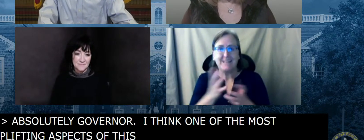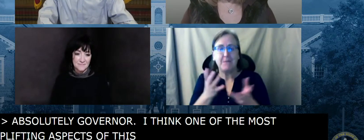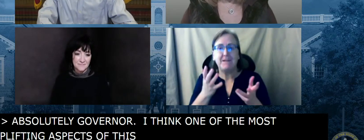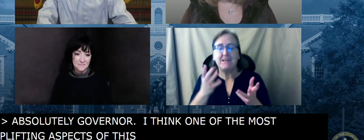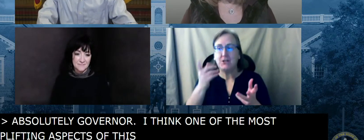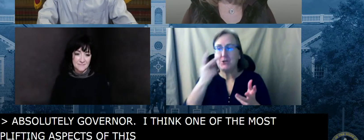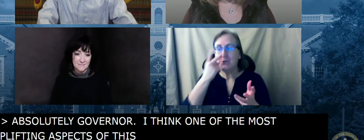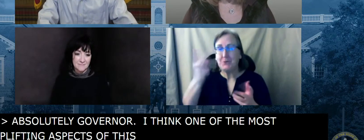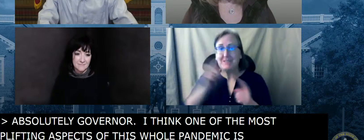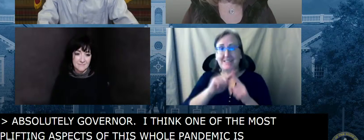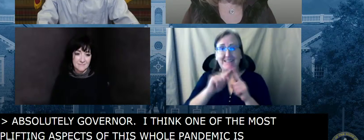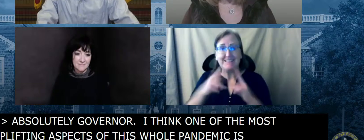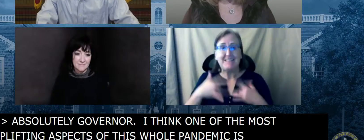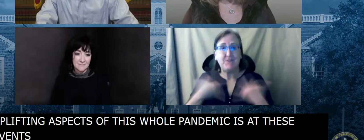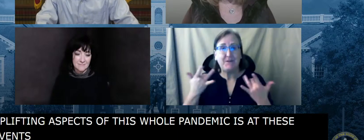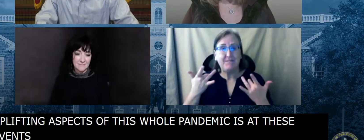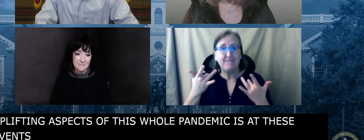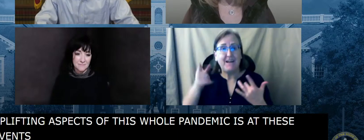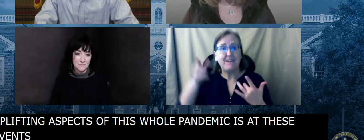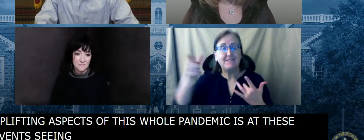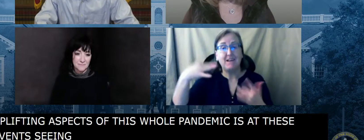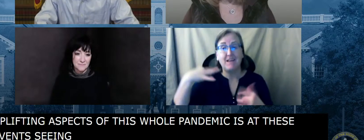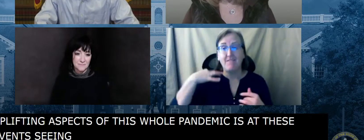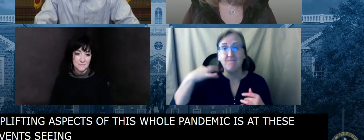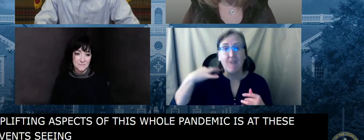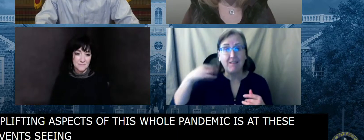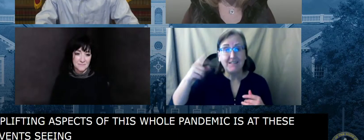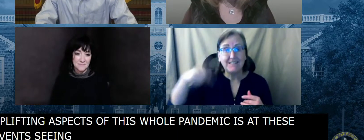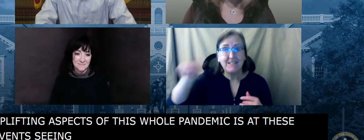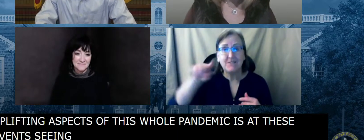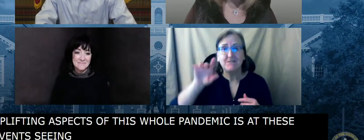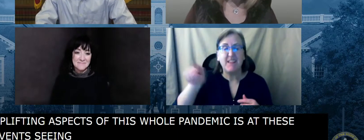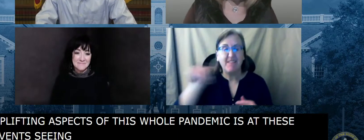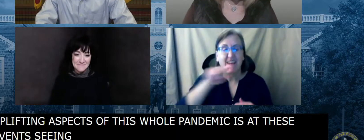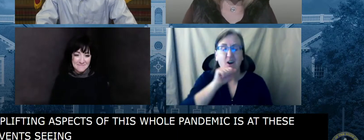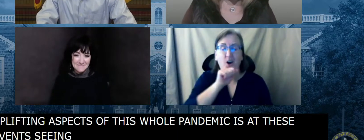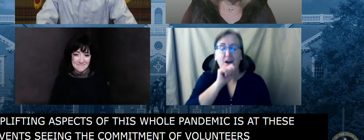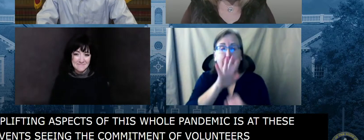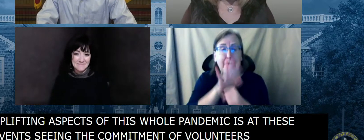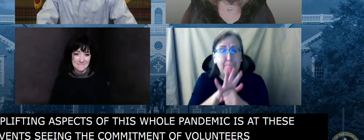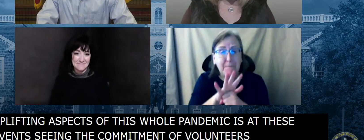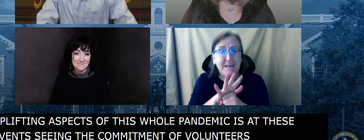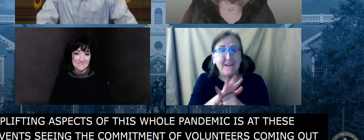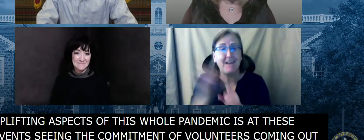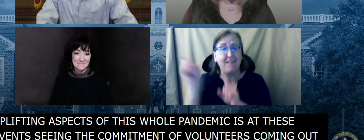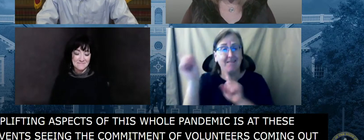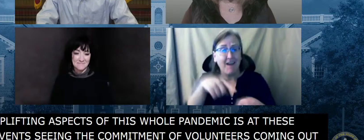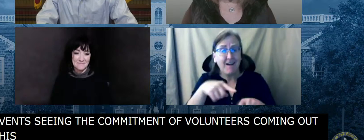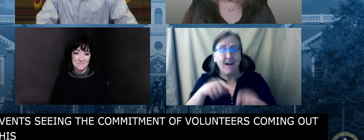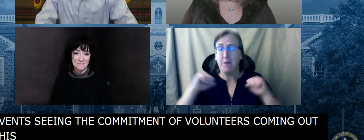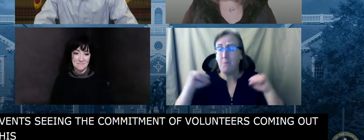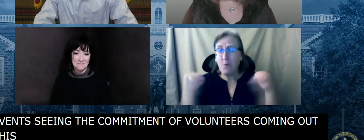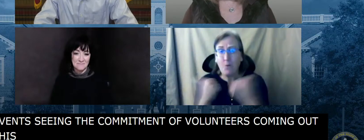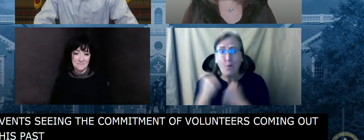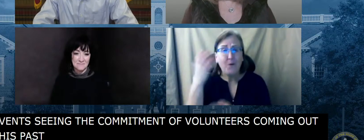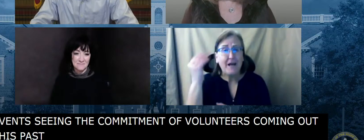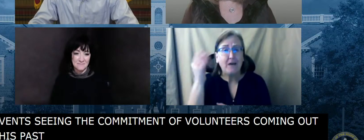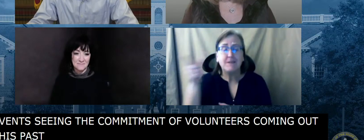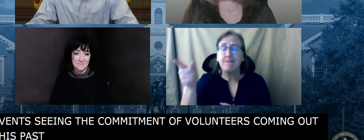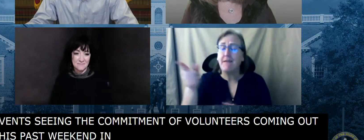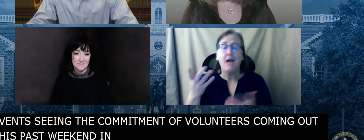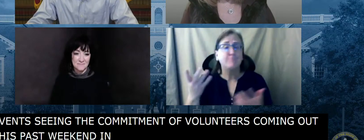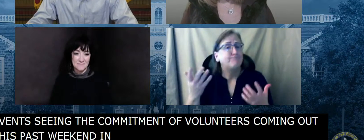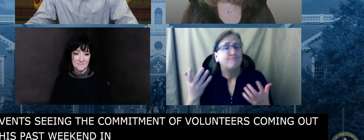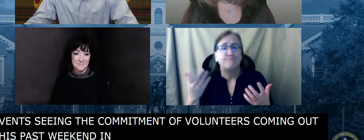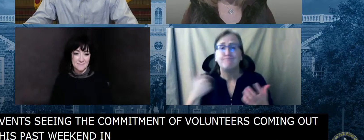seeing the commitment of volunteers coming out this past weekend in the cold and, really